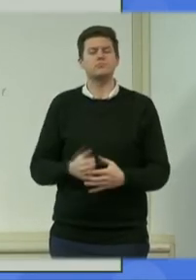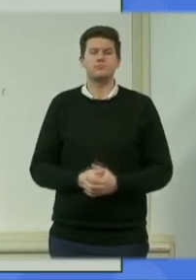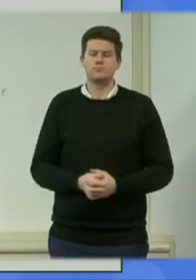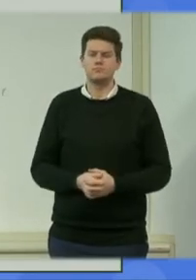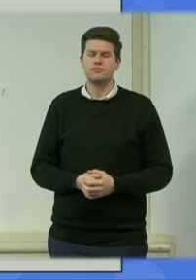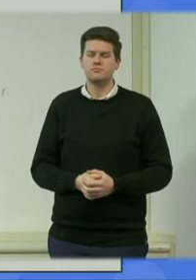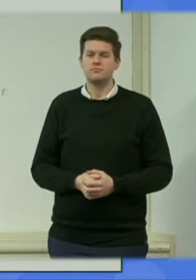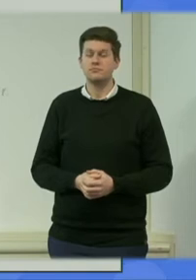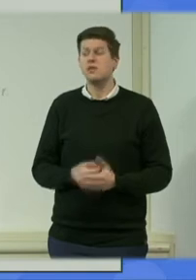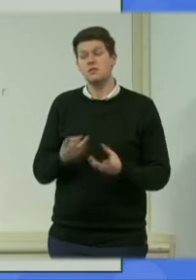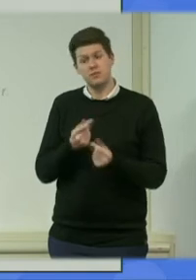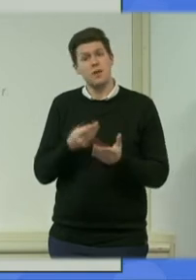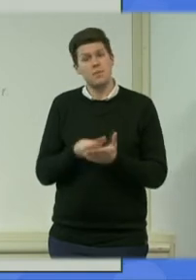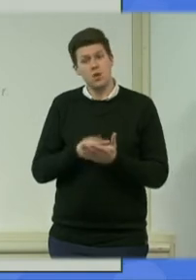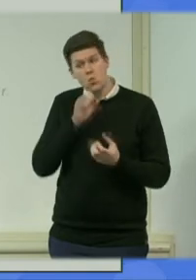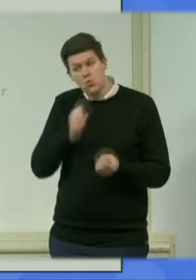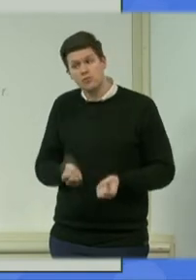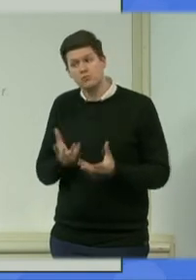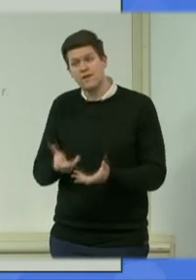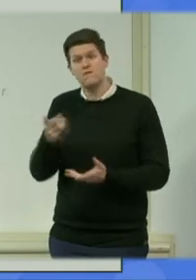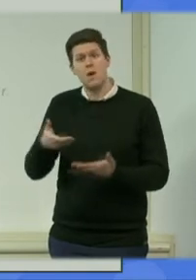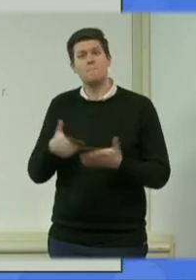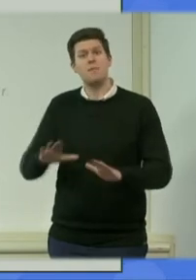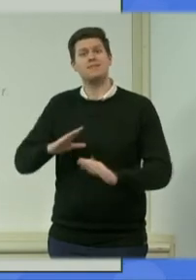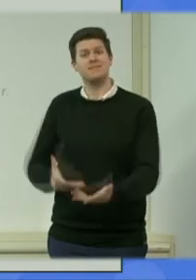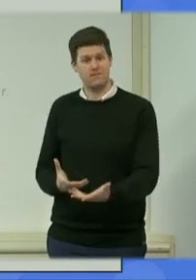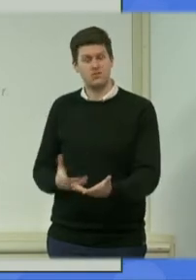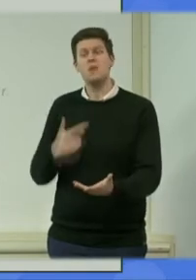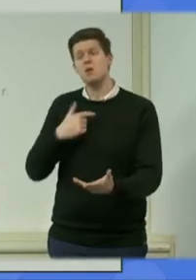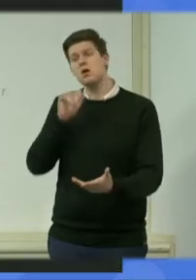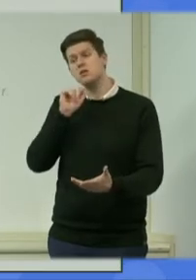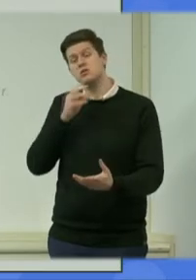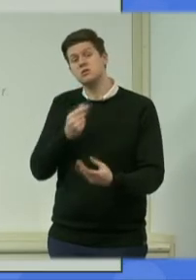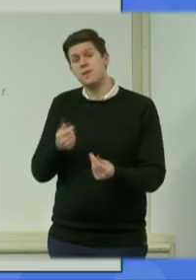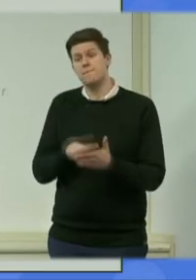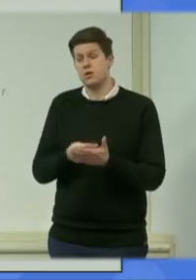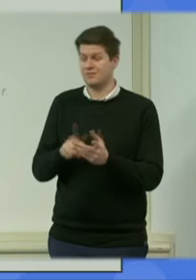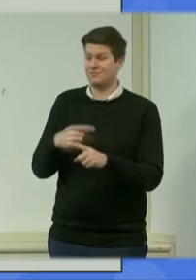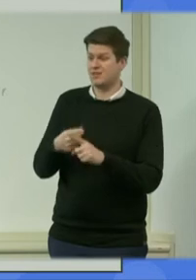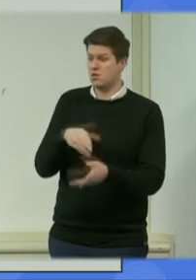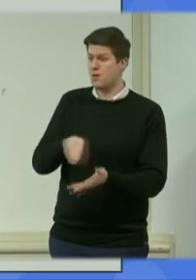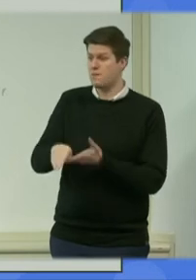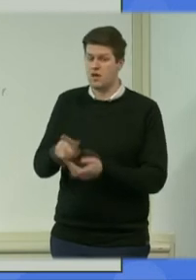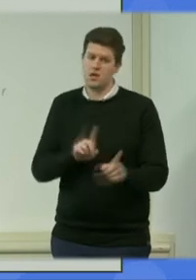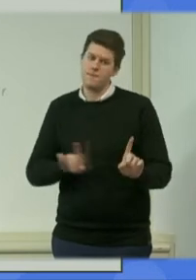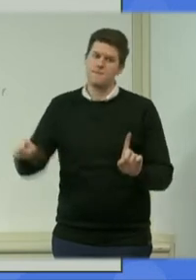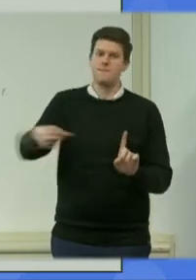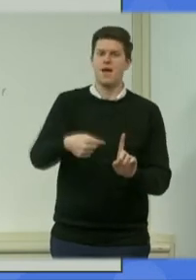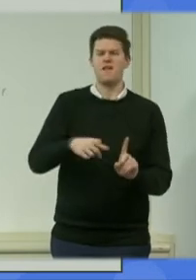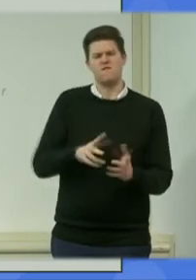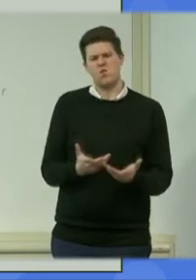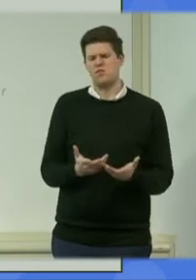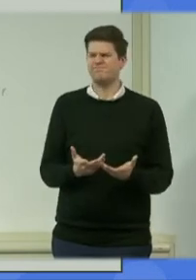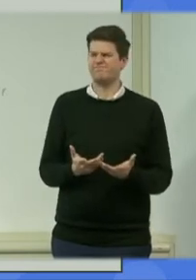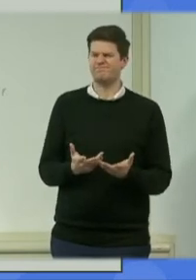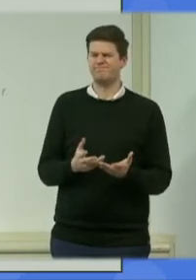public services, but some of it also comes back to households directly in the form of benefits and pensions. So this next line shows how